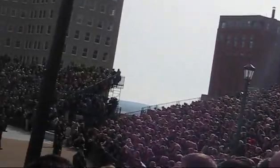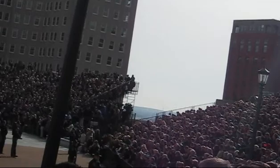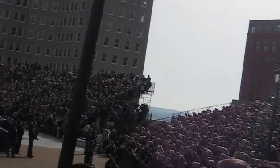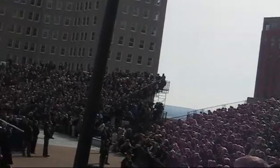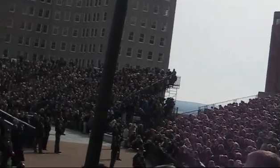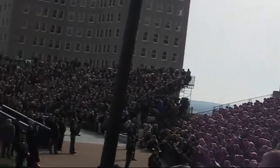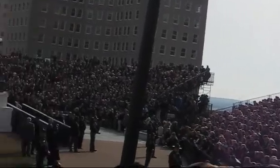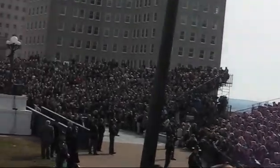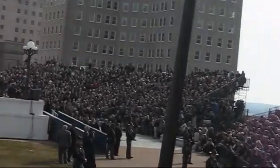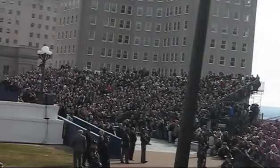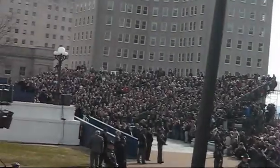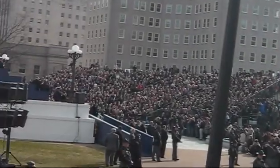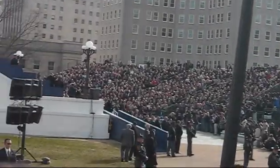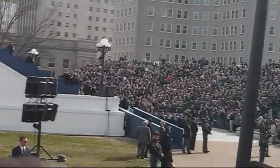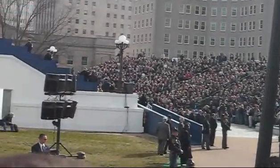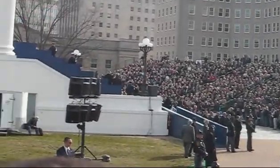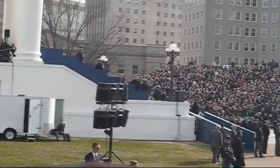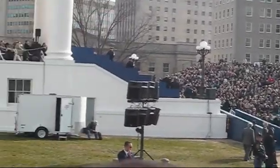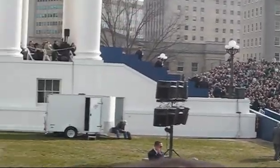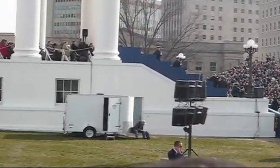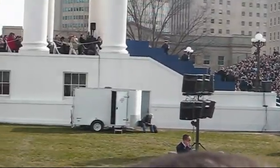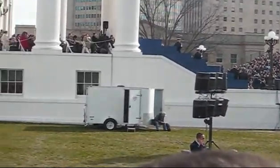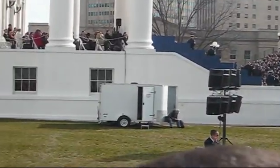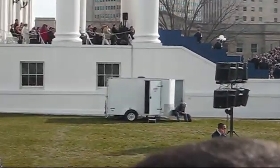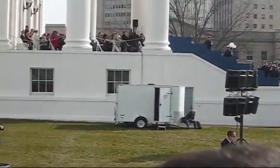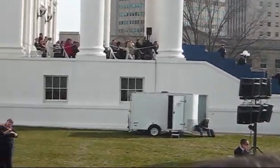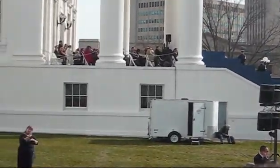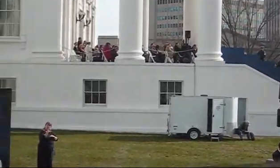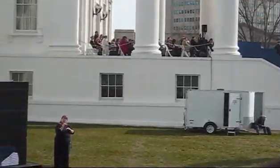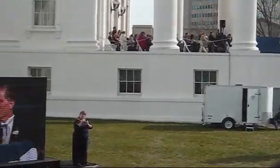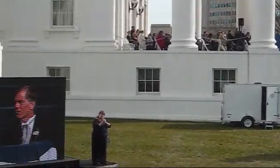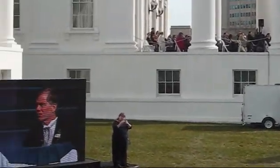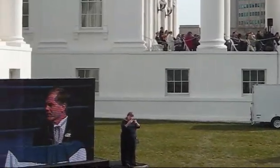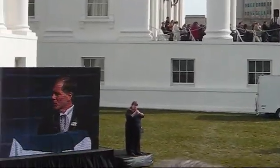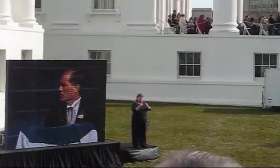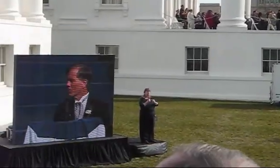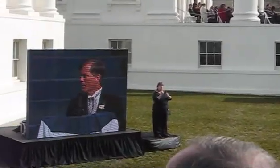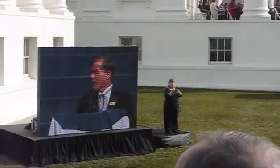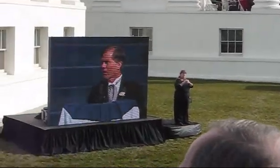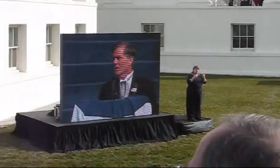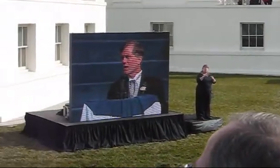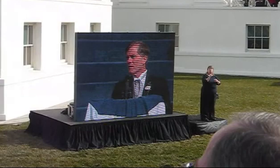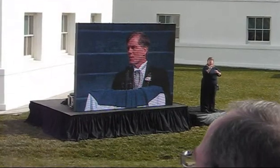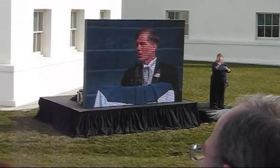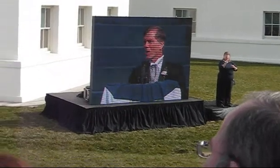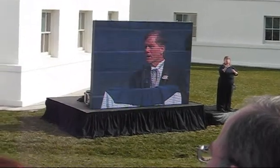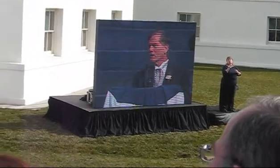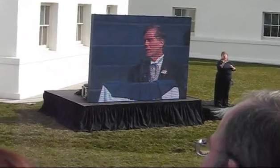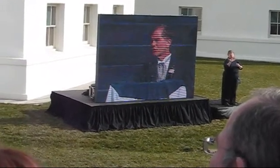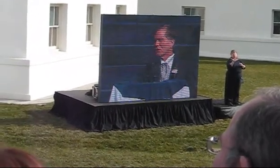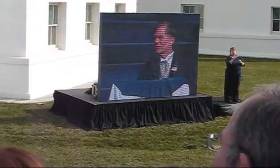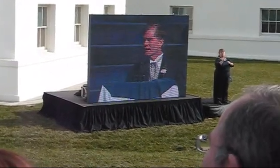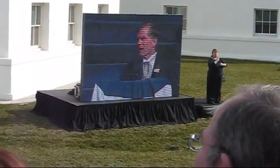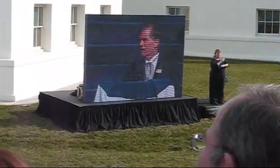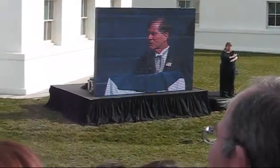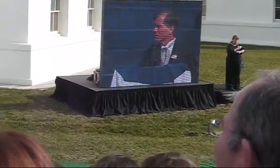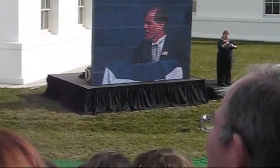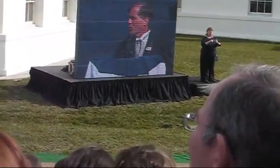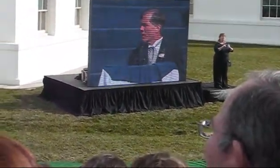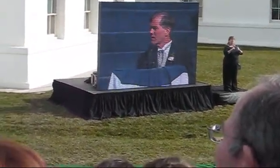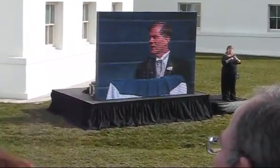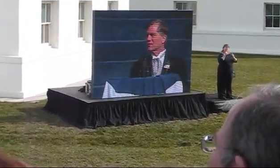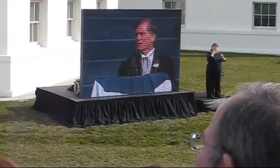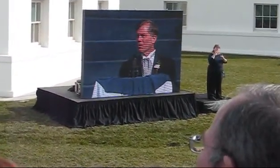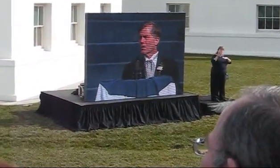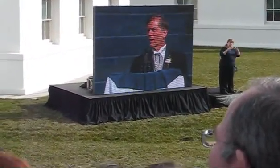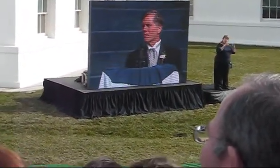And we will do so by growing our natural gas and coal industries, expanding the use of nuclear power, and promoting new energy technologies like